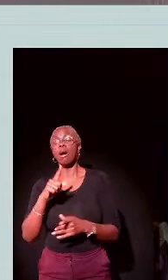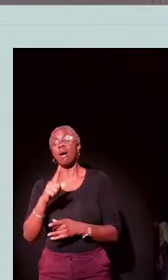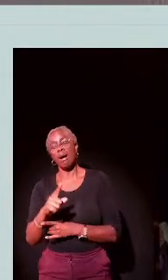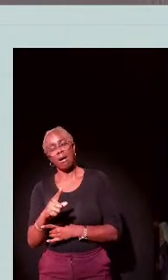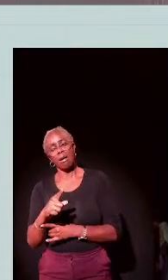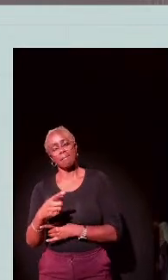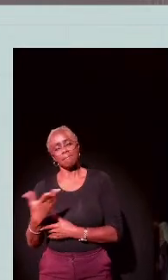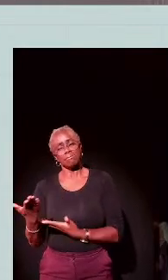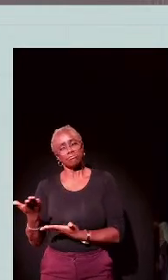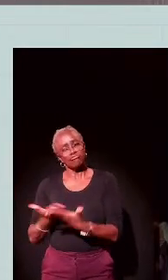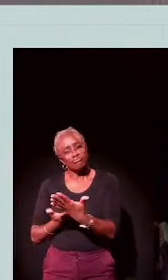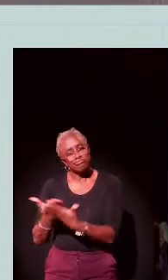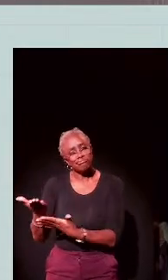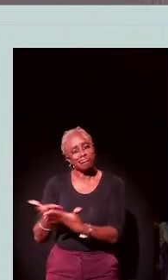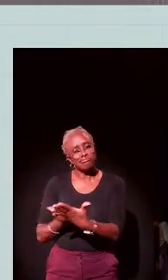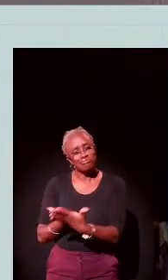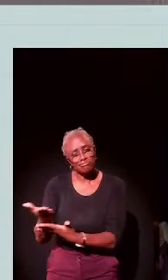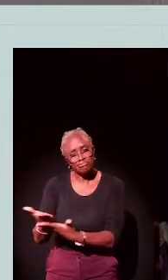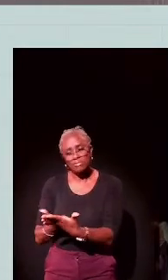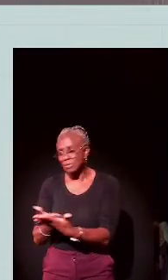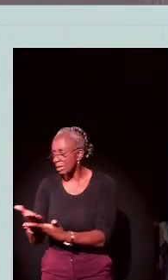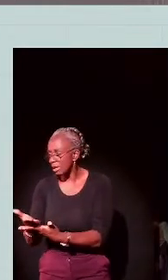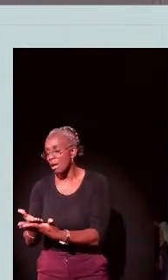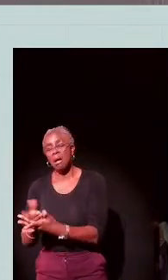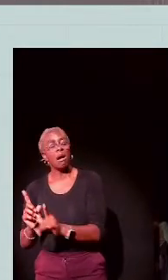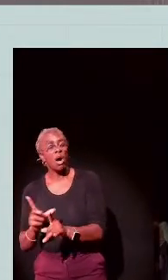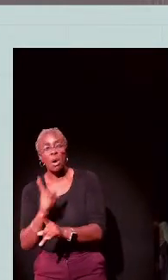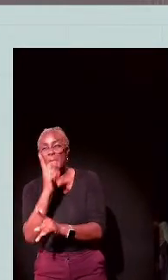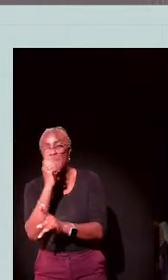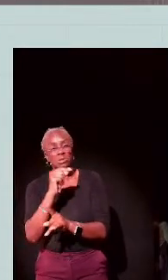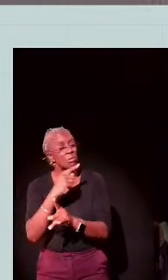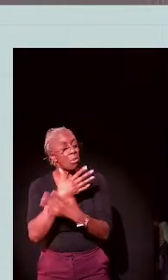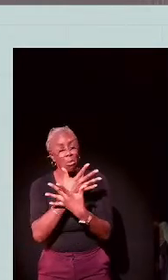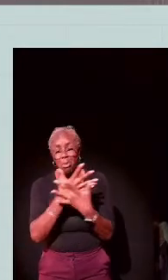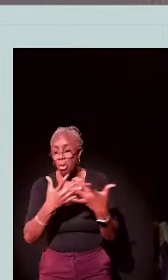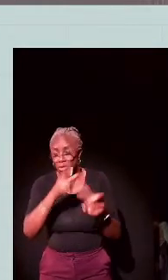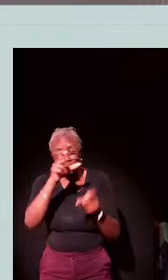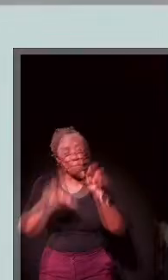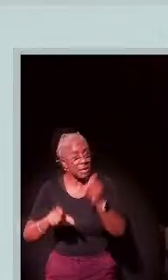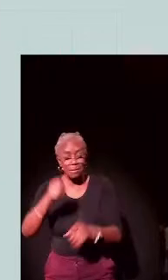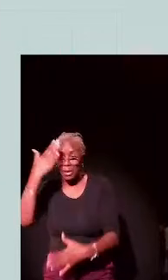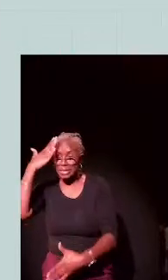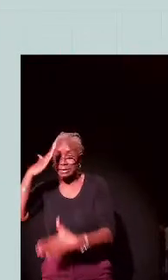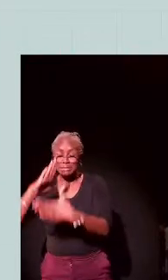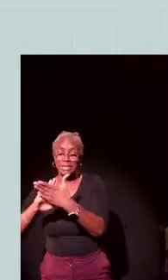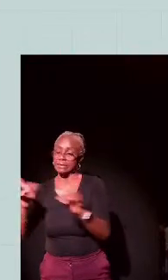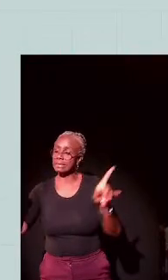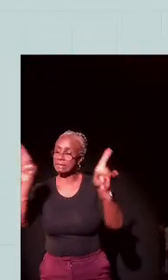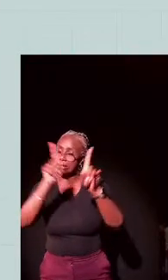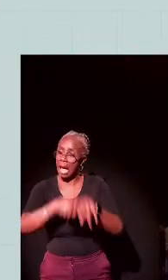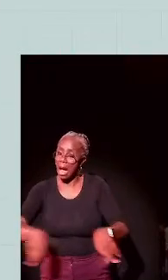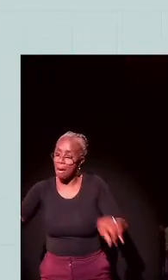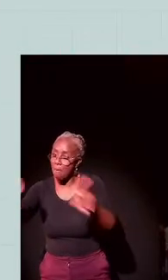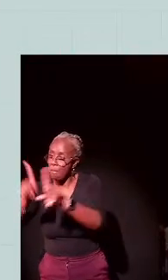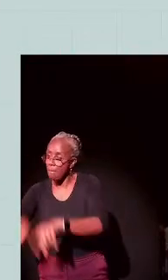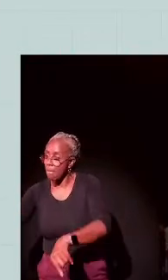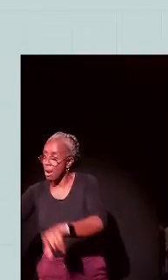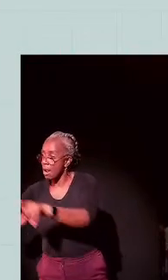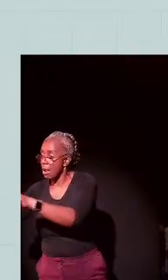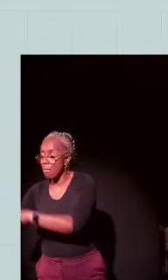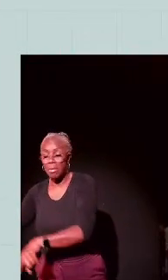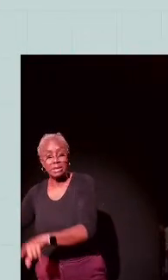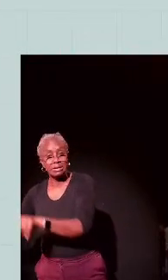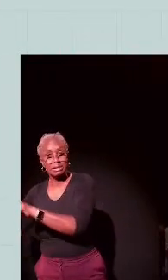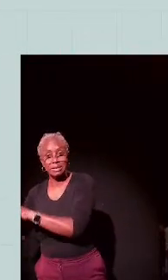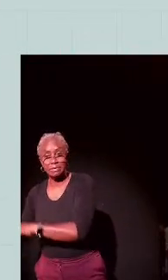that it's pretty much sure that a lot of other people might experience something similar. But this kind of at the start of it was just